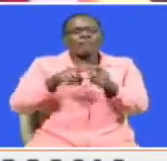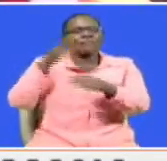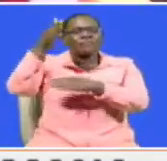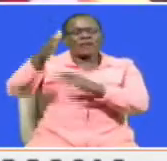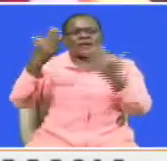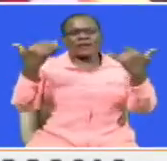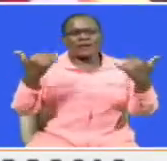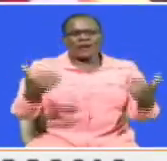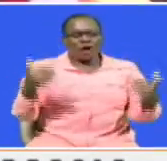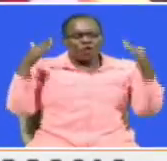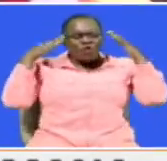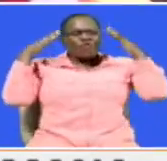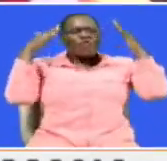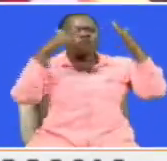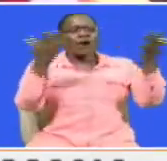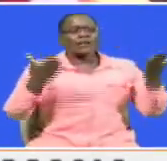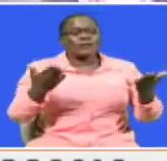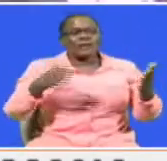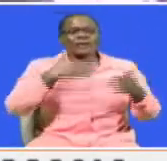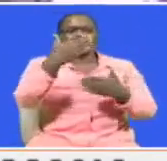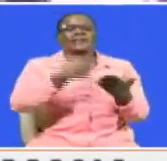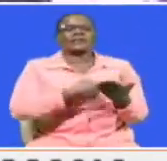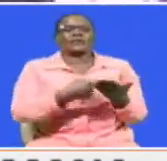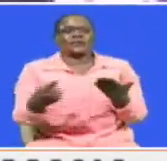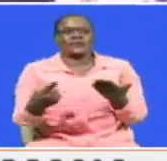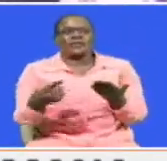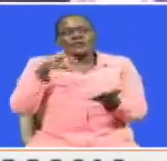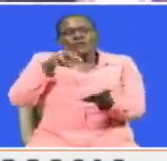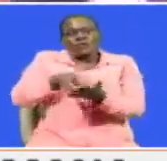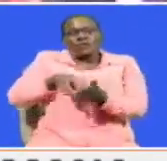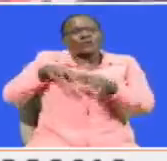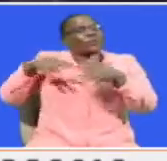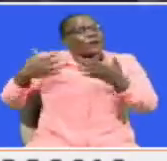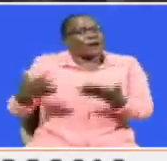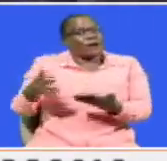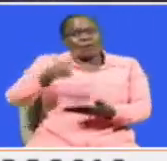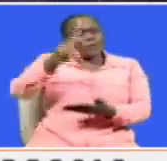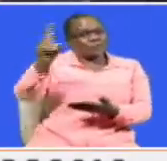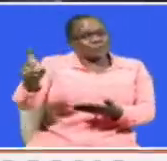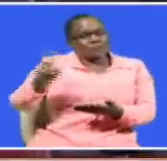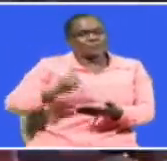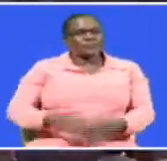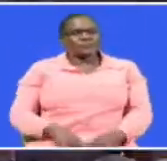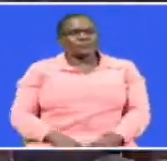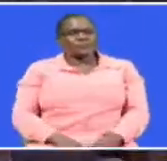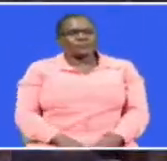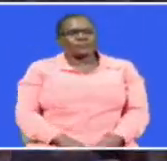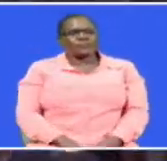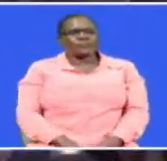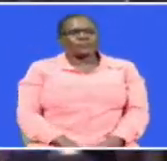Kwa sasa, macho yote ni wiki ijayo. Hali itakuwa vipi? Daniel Kariuki, KTN News.